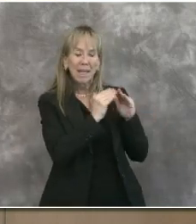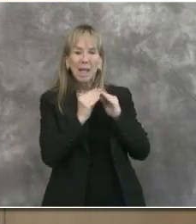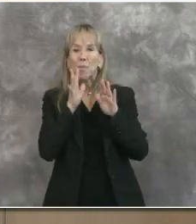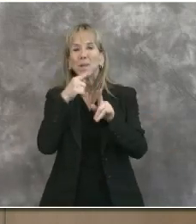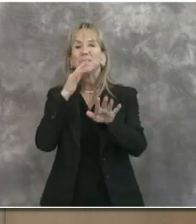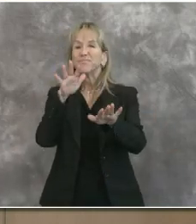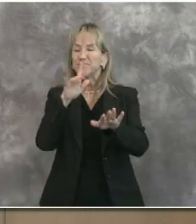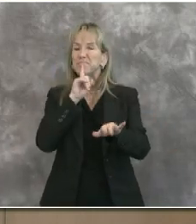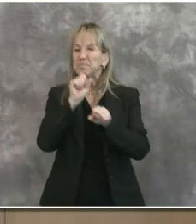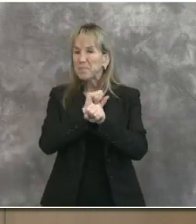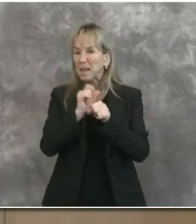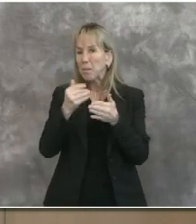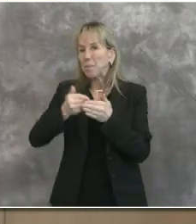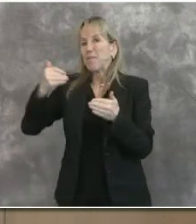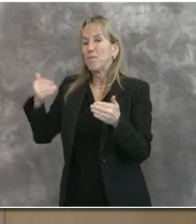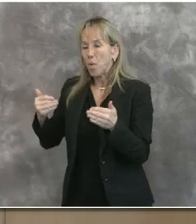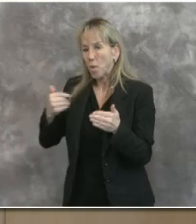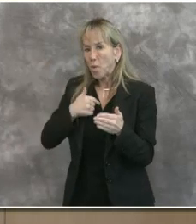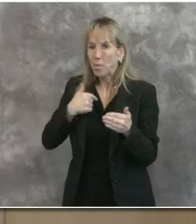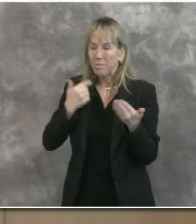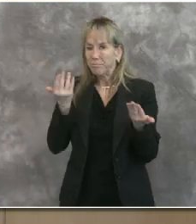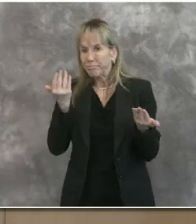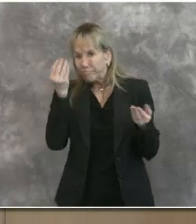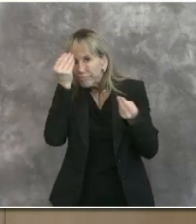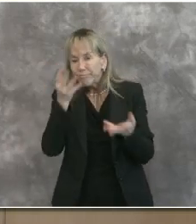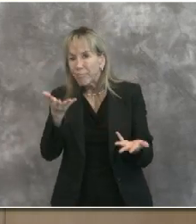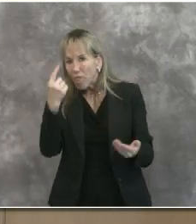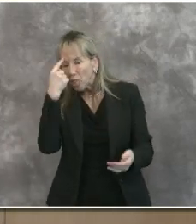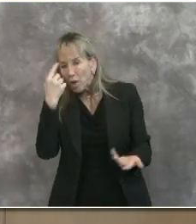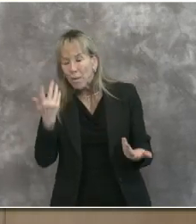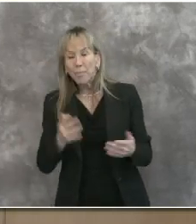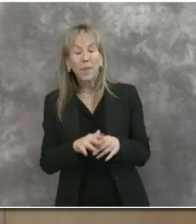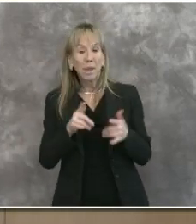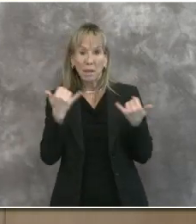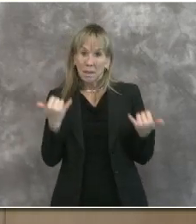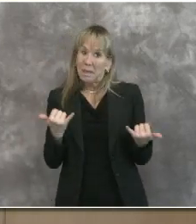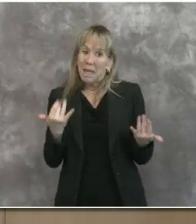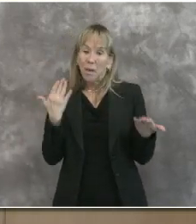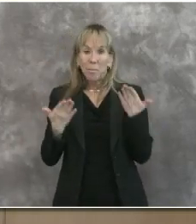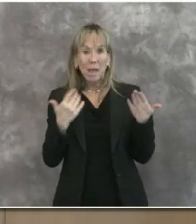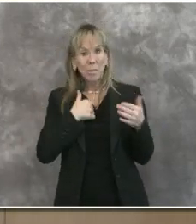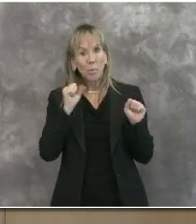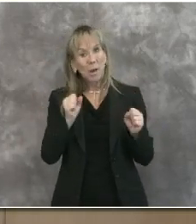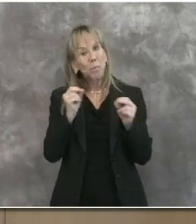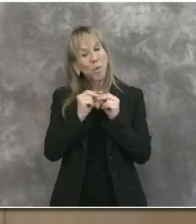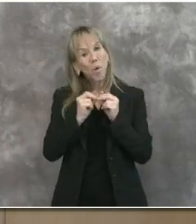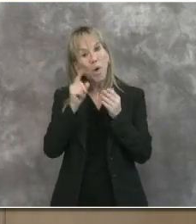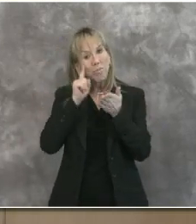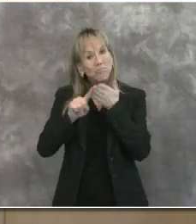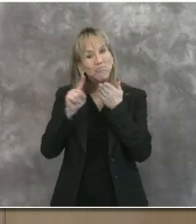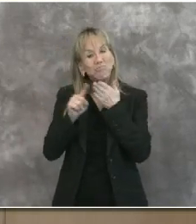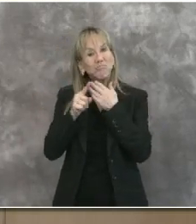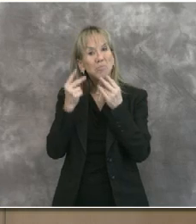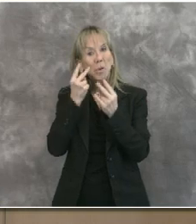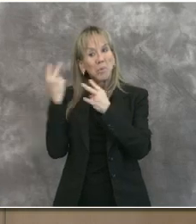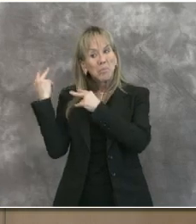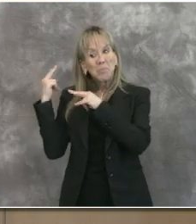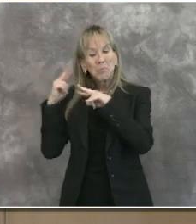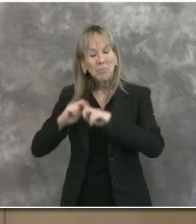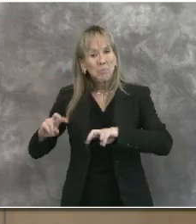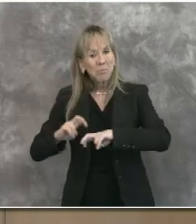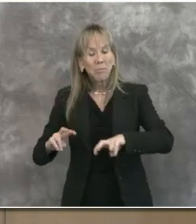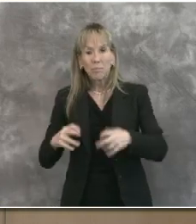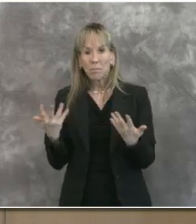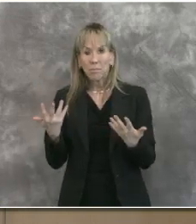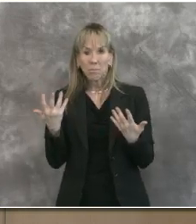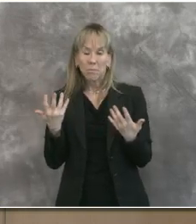thought. We're at a point where we may be able to do some more looking back, frankly, with the number of